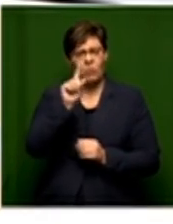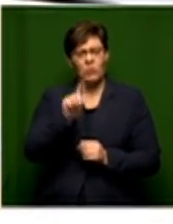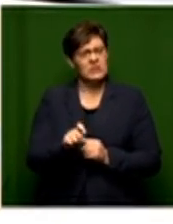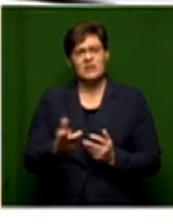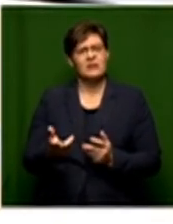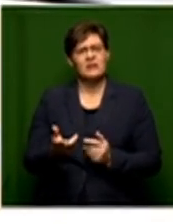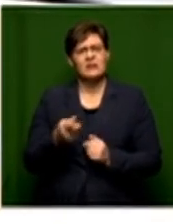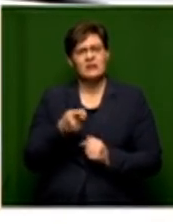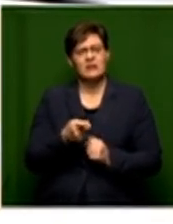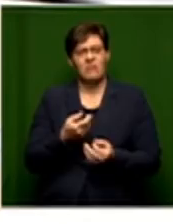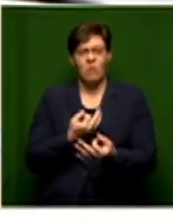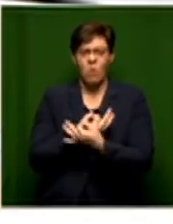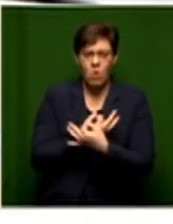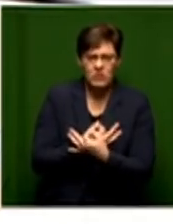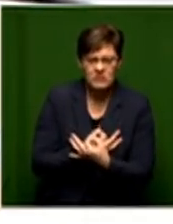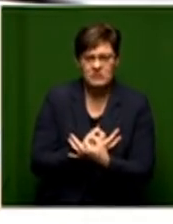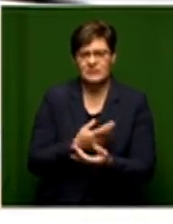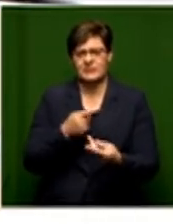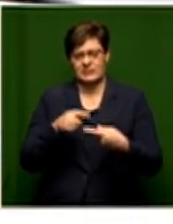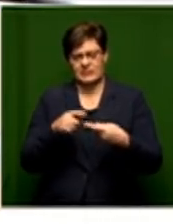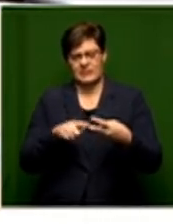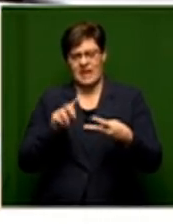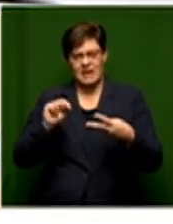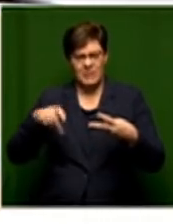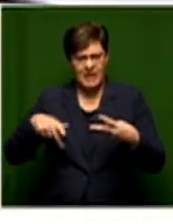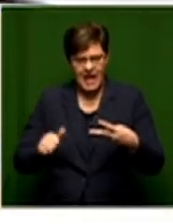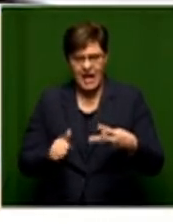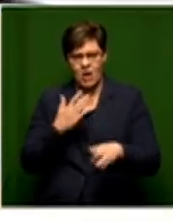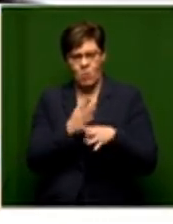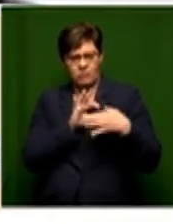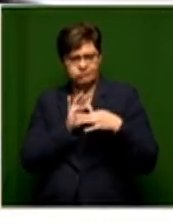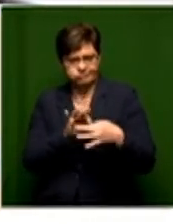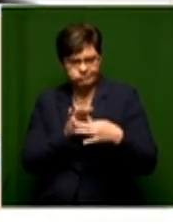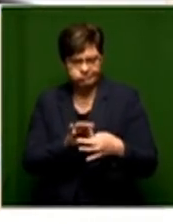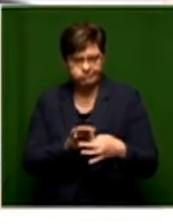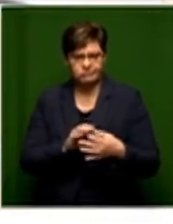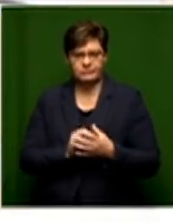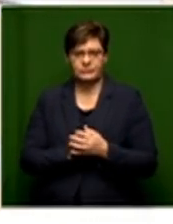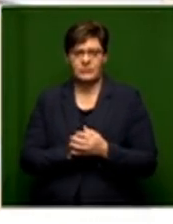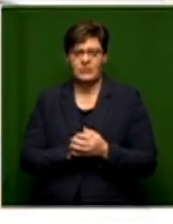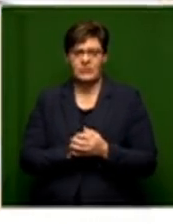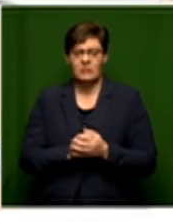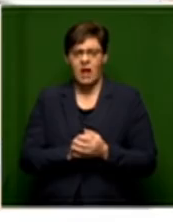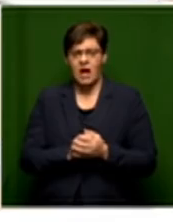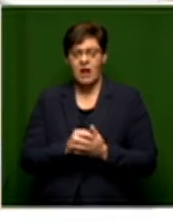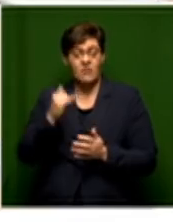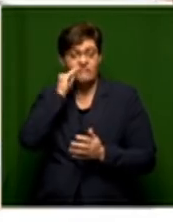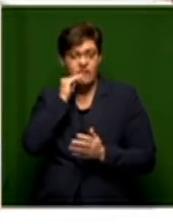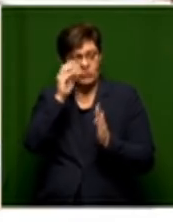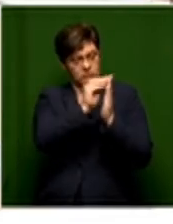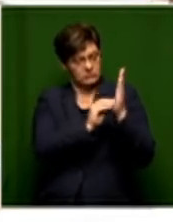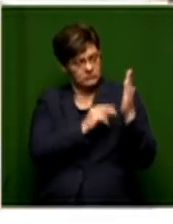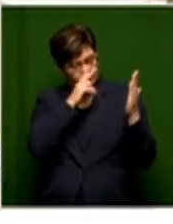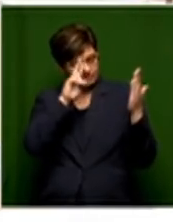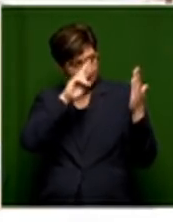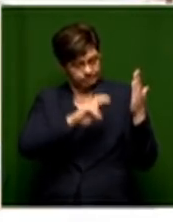about, the Hawks and the NPA collaborating here and looking at phone records, Chriselda, are